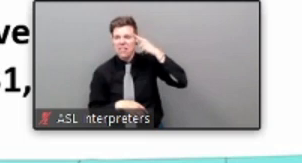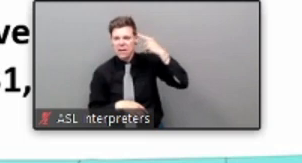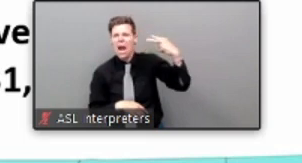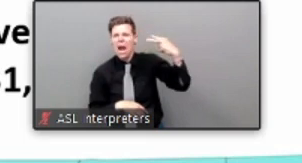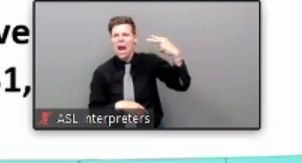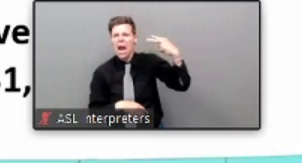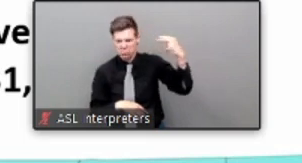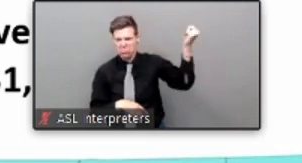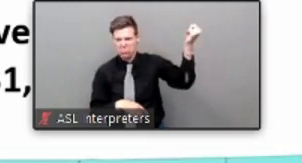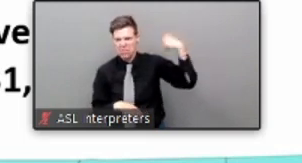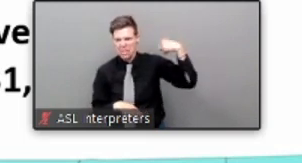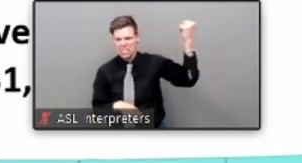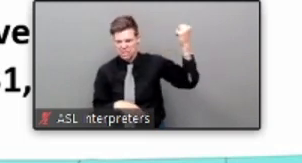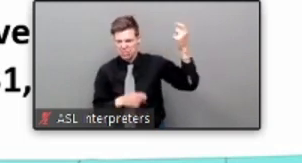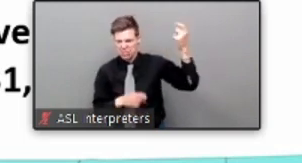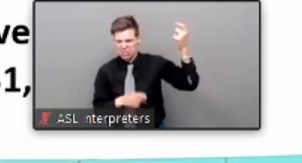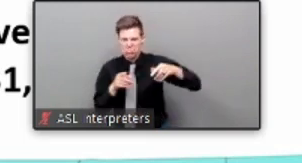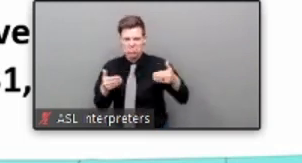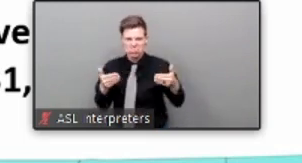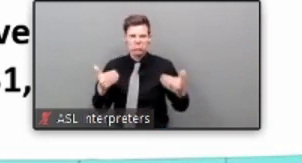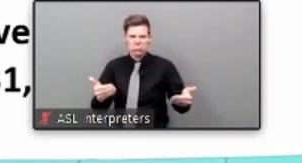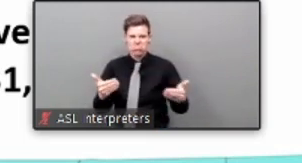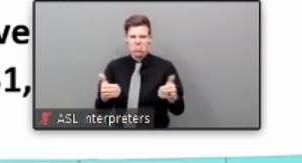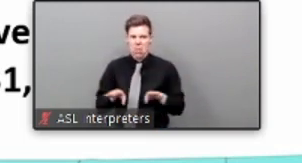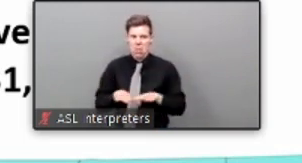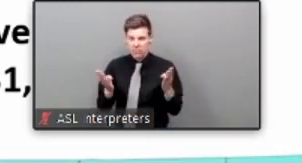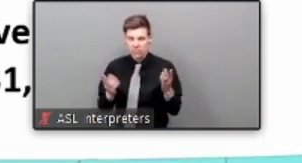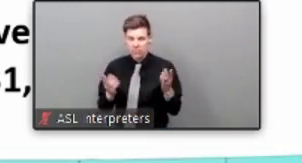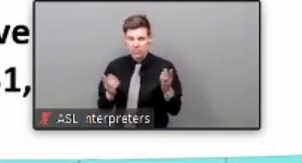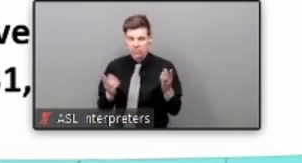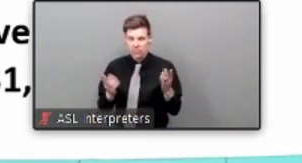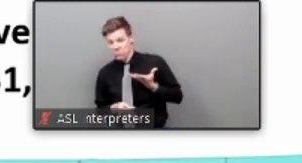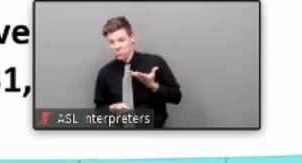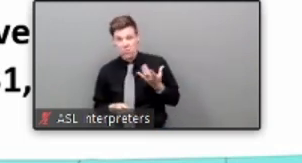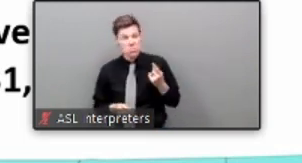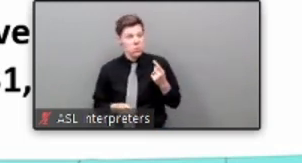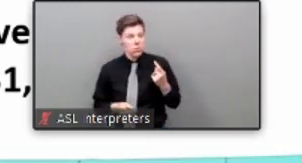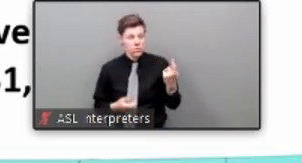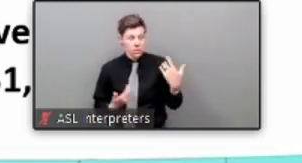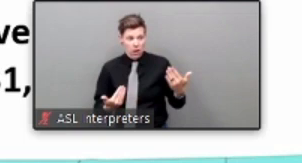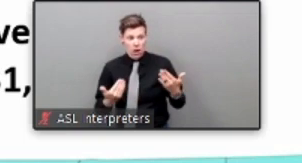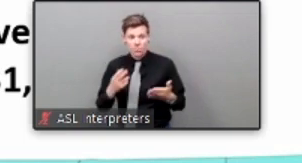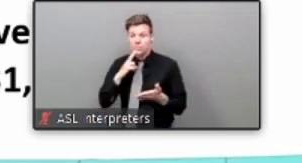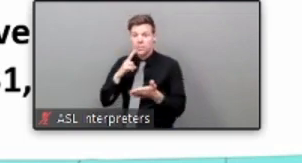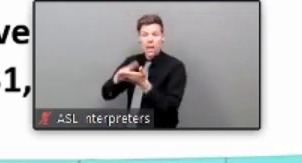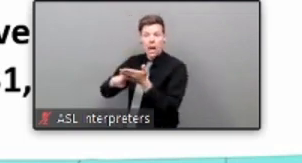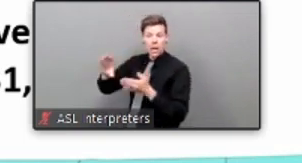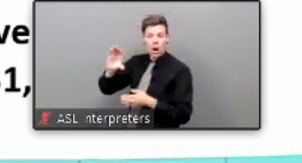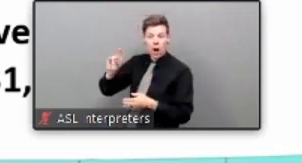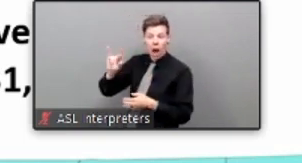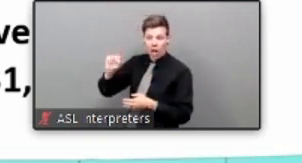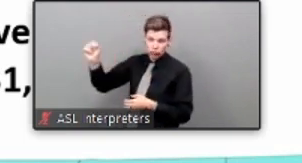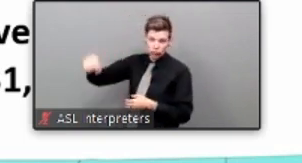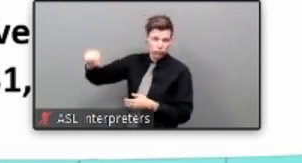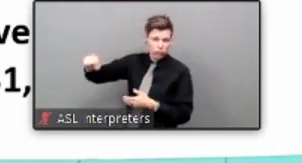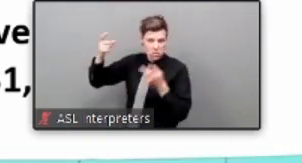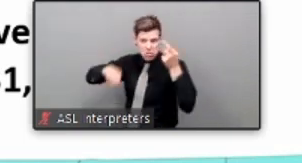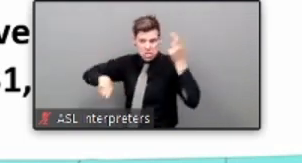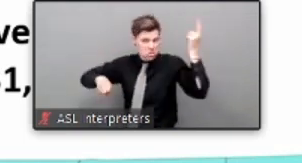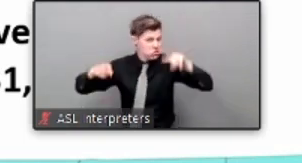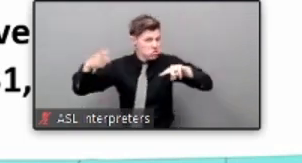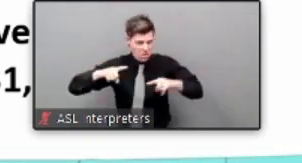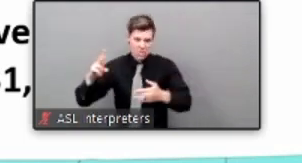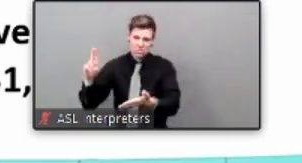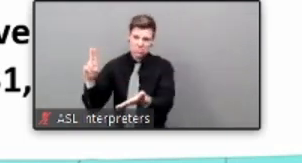in the direction that Secretary Collins signed today in the public health order, that until we're fully open,